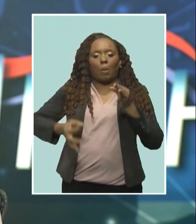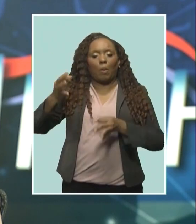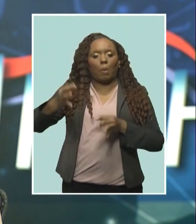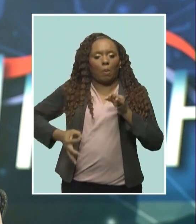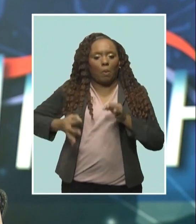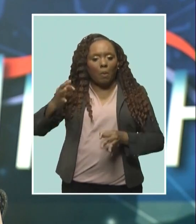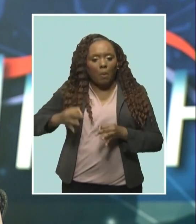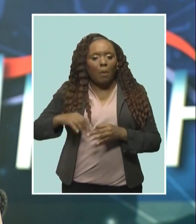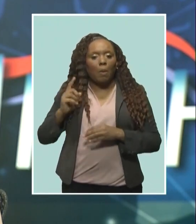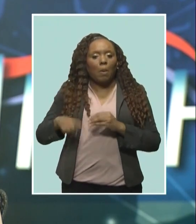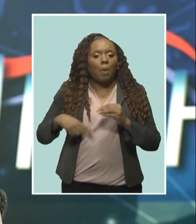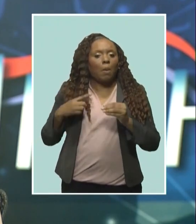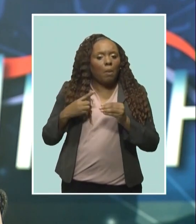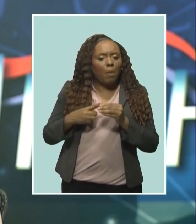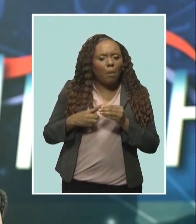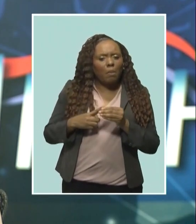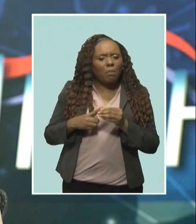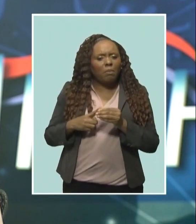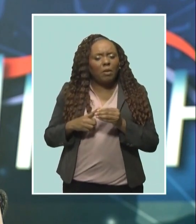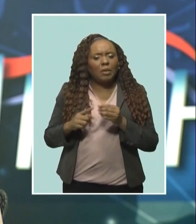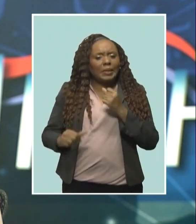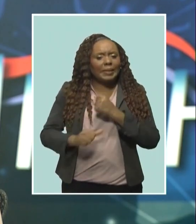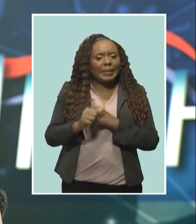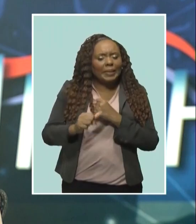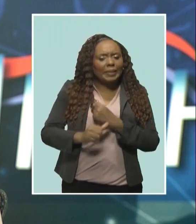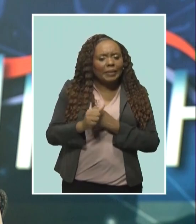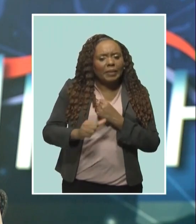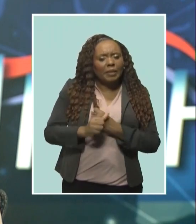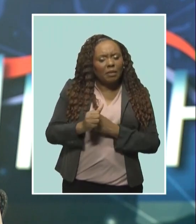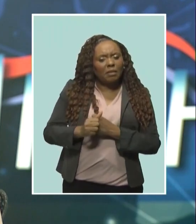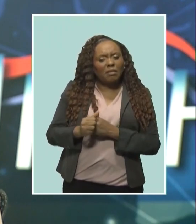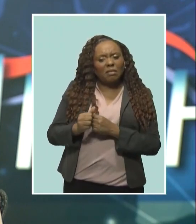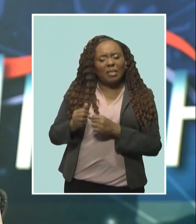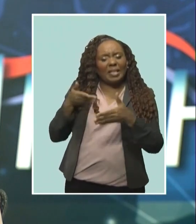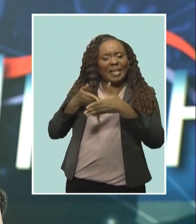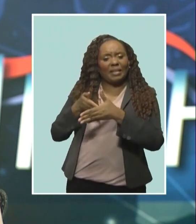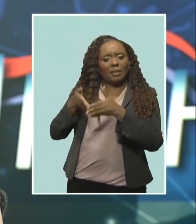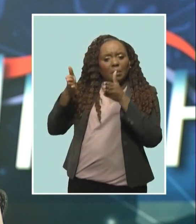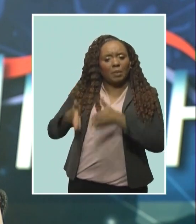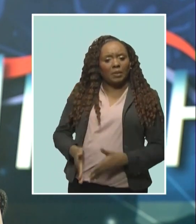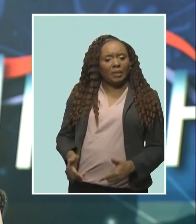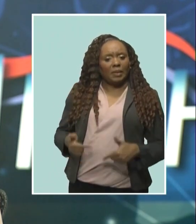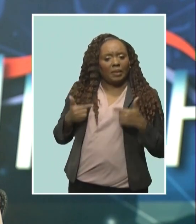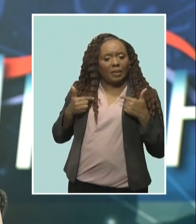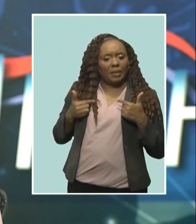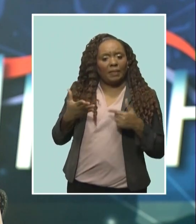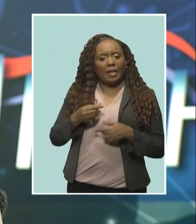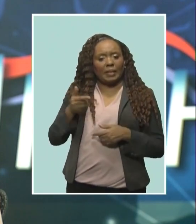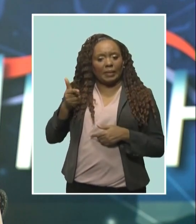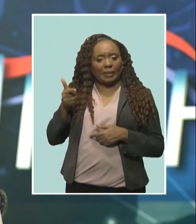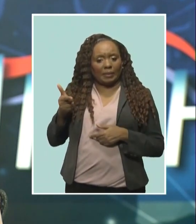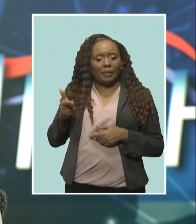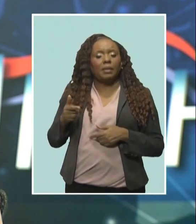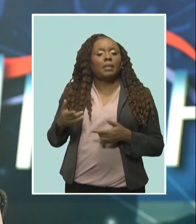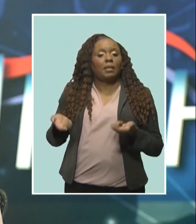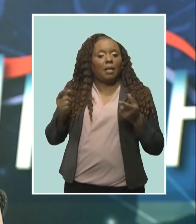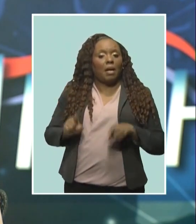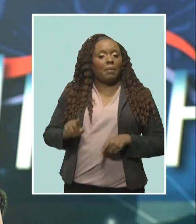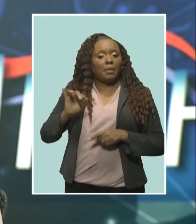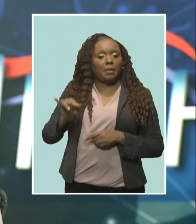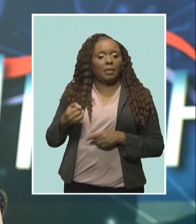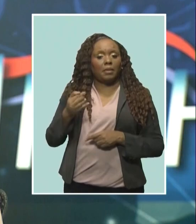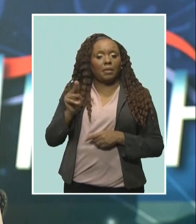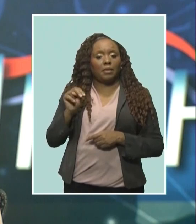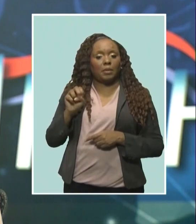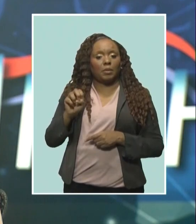of endangering the life of Adrian Lewis and unlawful use of a firearm. The acts were committed on June 24th. Drakes